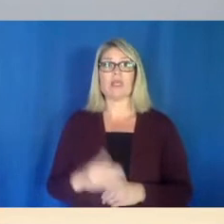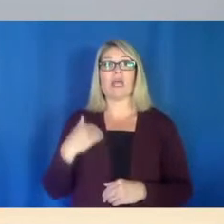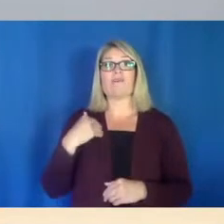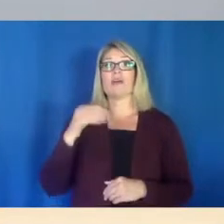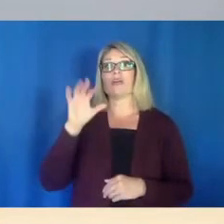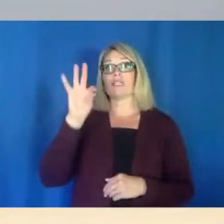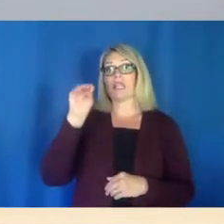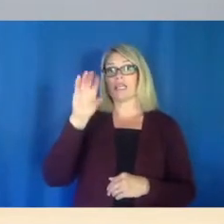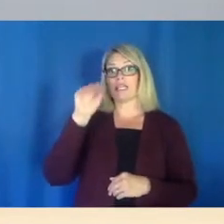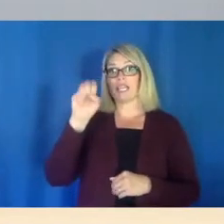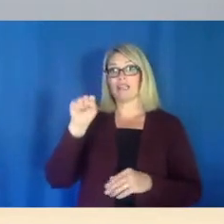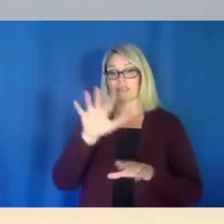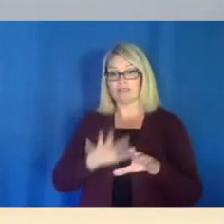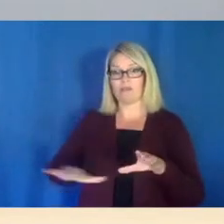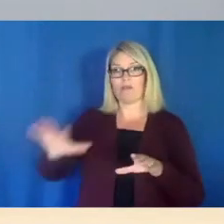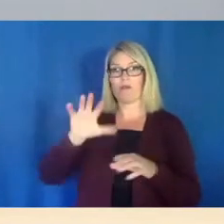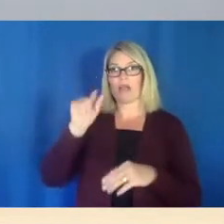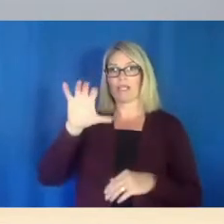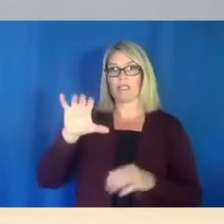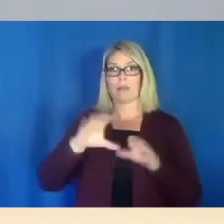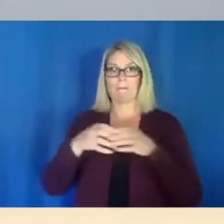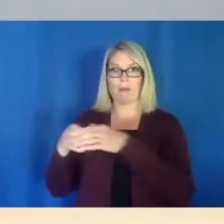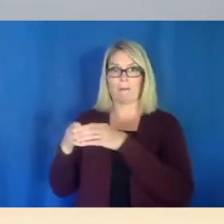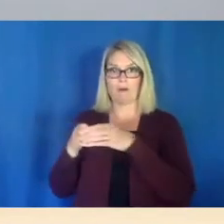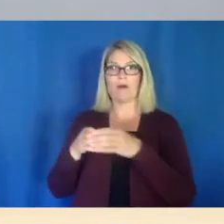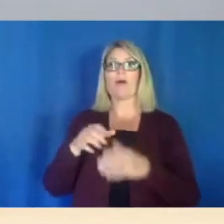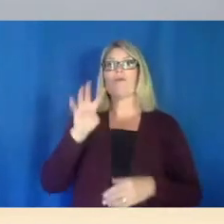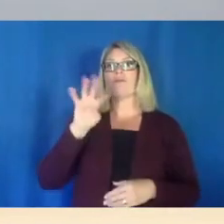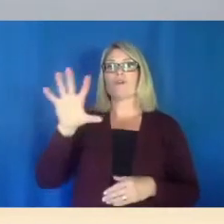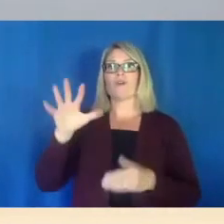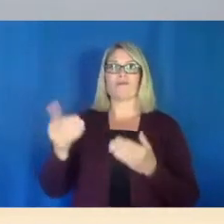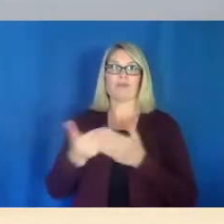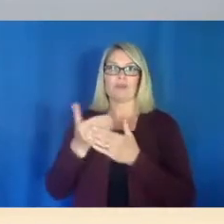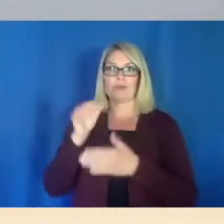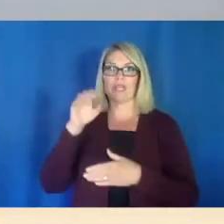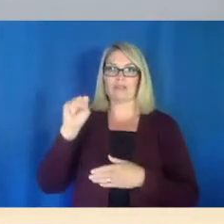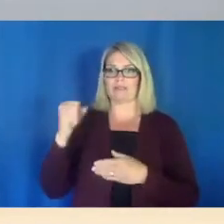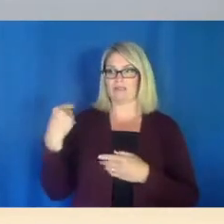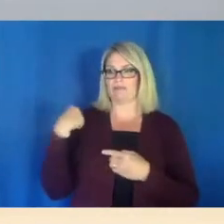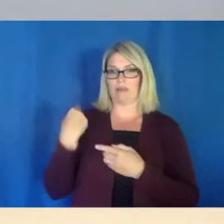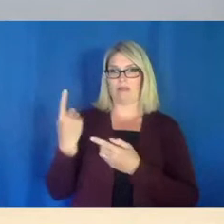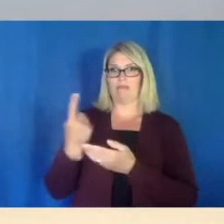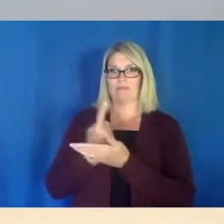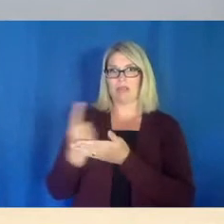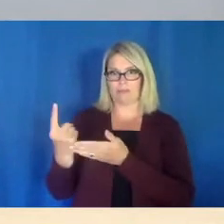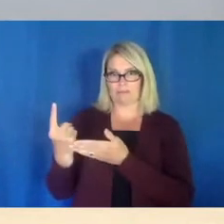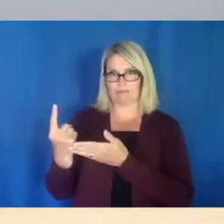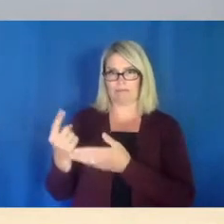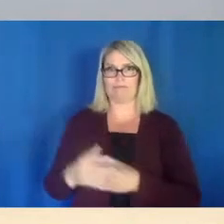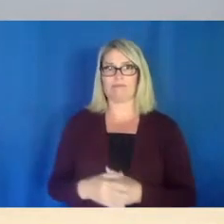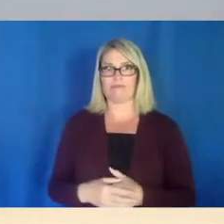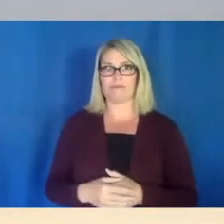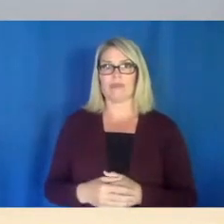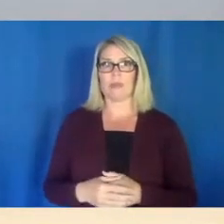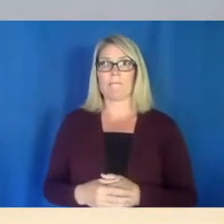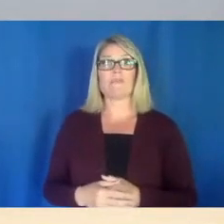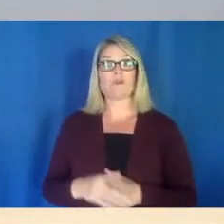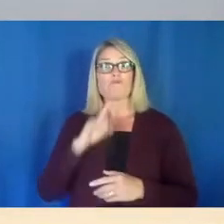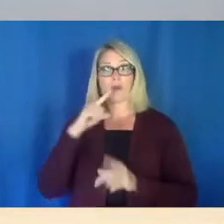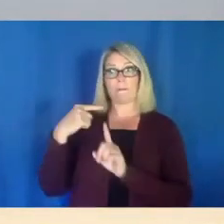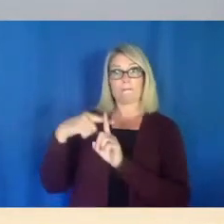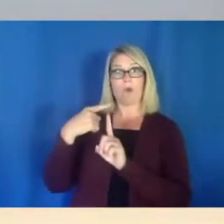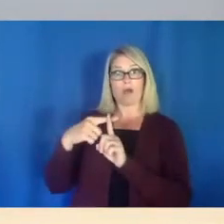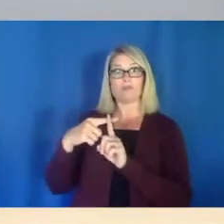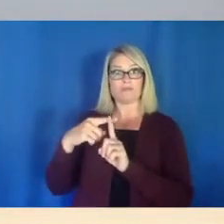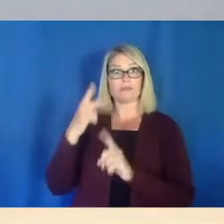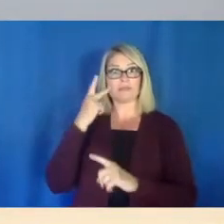cases reported in the last week. It is really encouraging to see the numbers in the region and the country going in this direction. Our